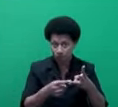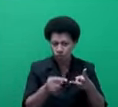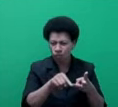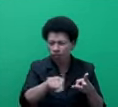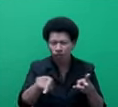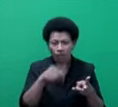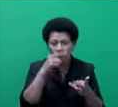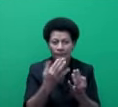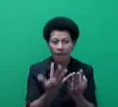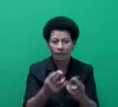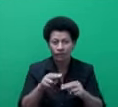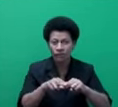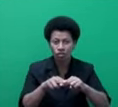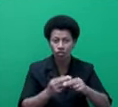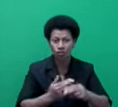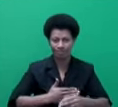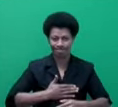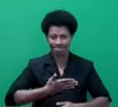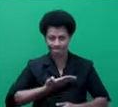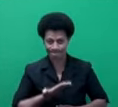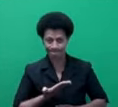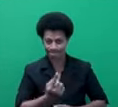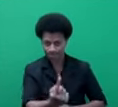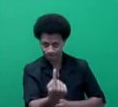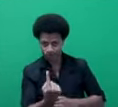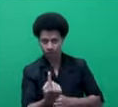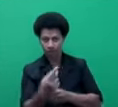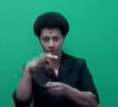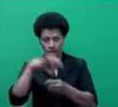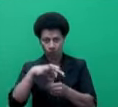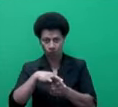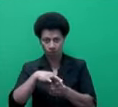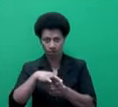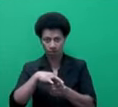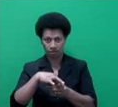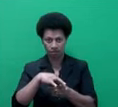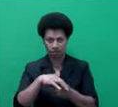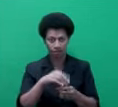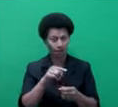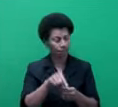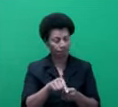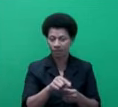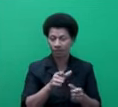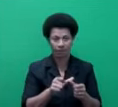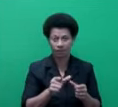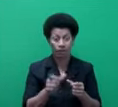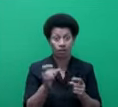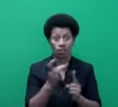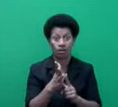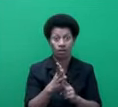cast his or her ballot in a non-compulsory voting system. So that's quite a phenomenal task, sir, when you have to